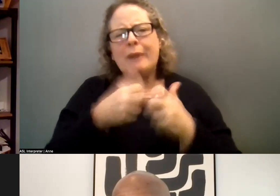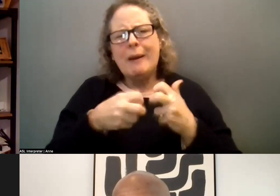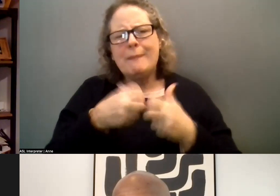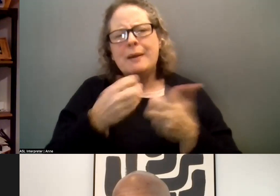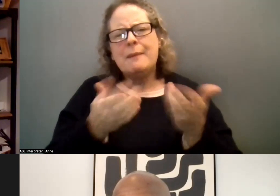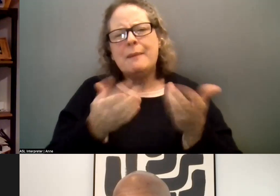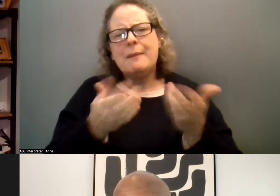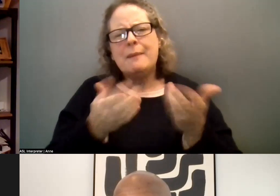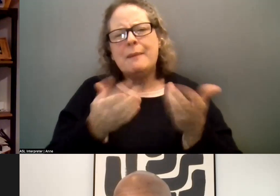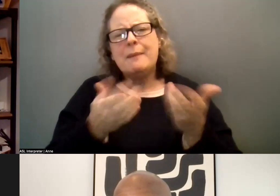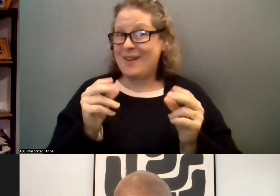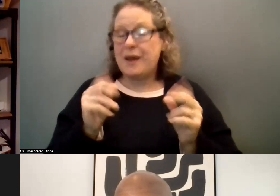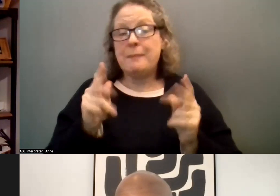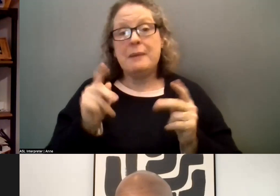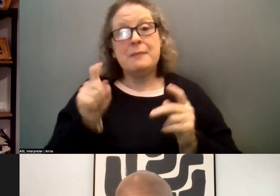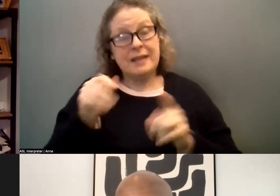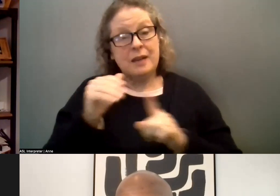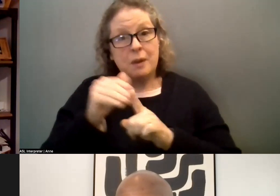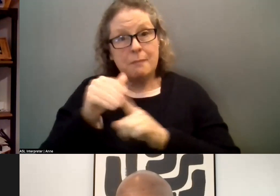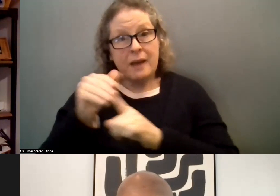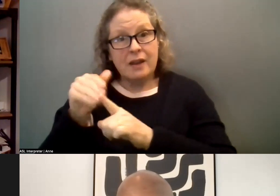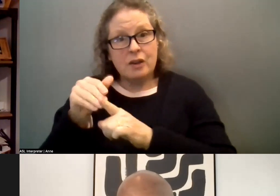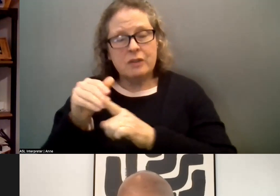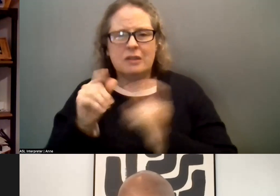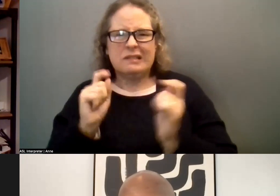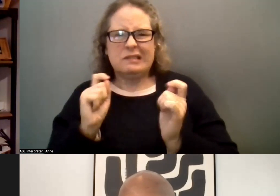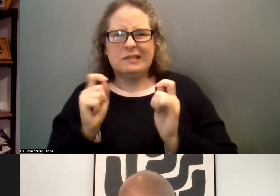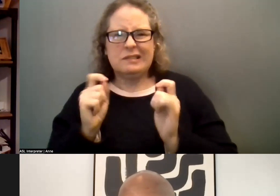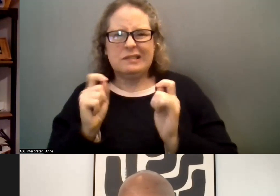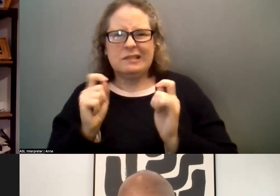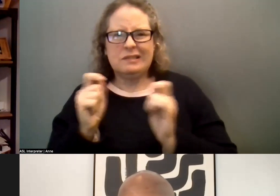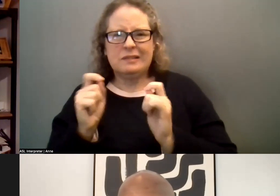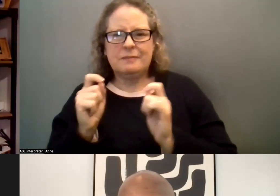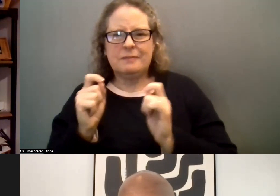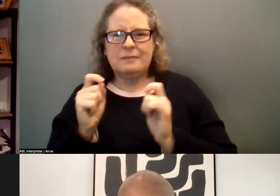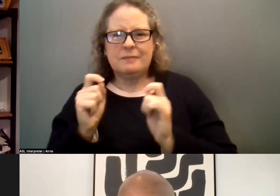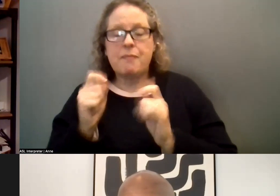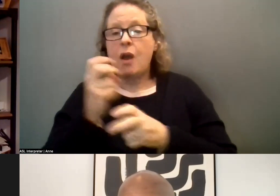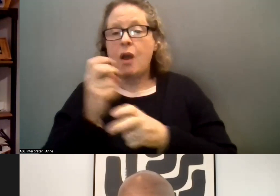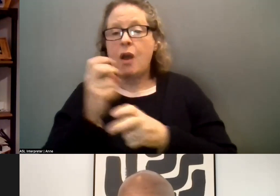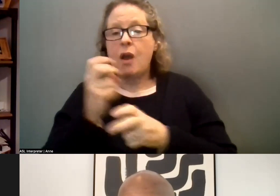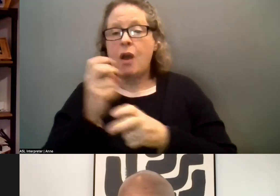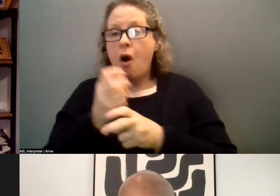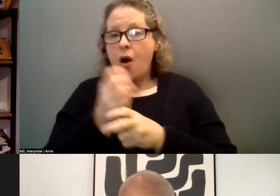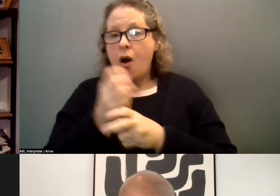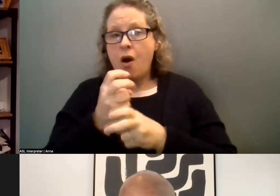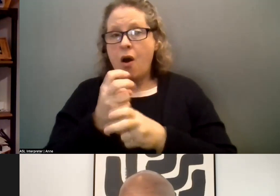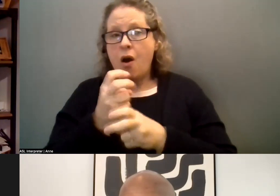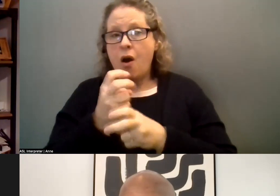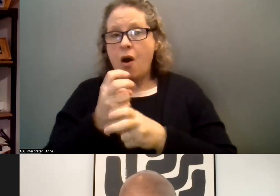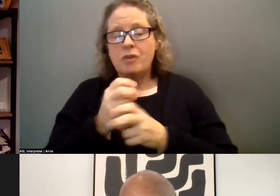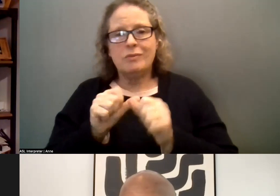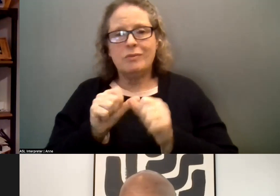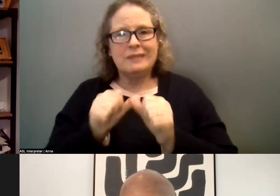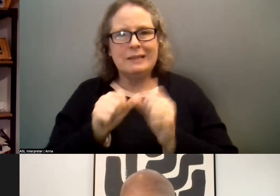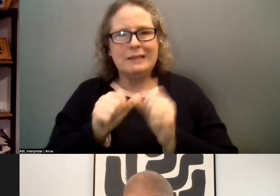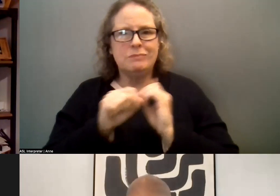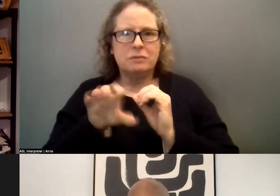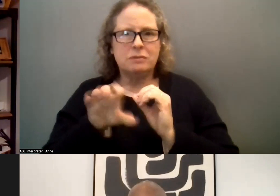the reminders now. Uh, it's hard to keep pushing things out like that, but I wouldn't worry